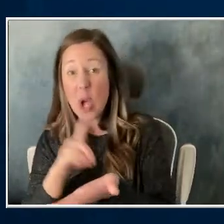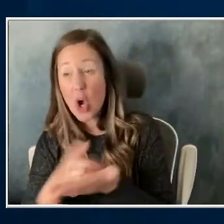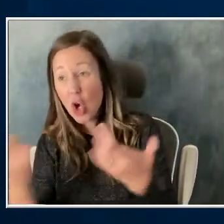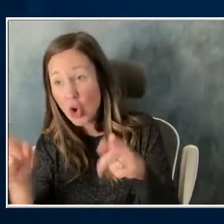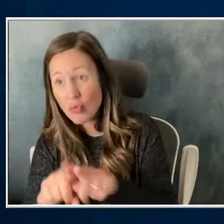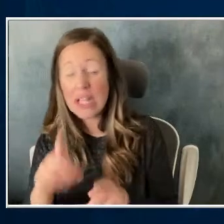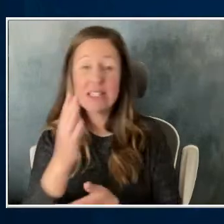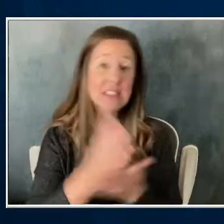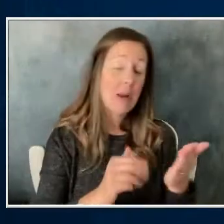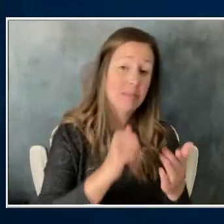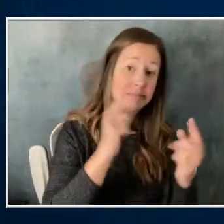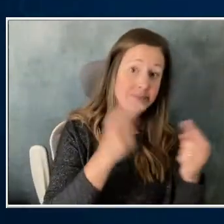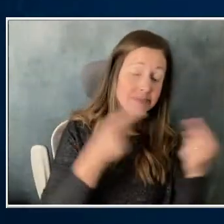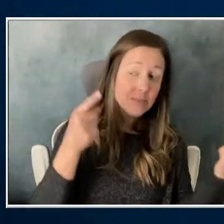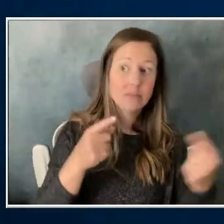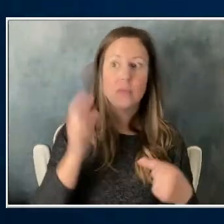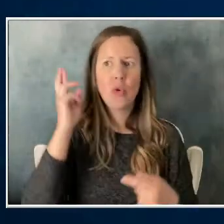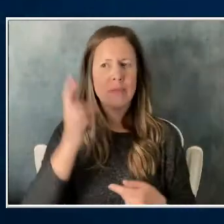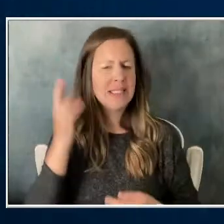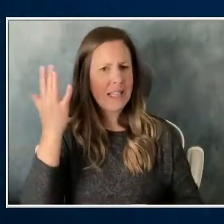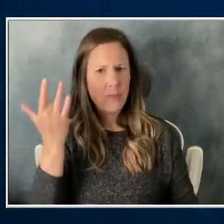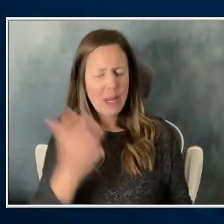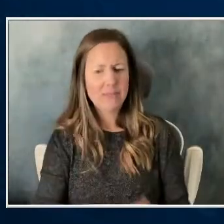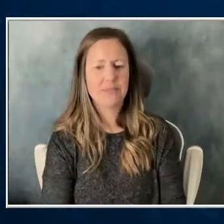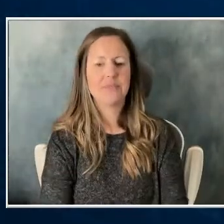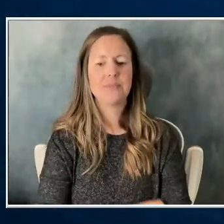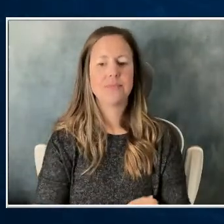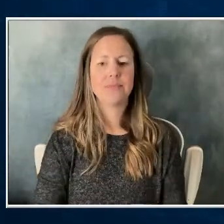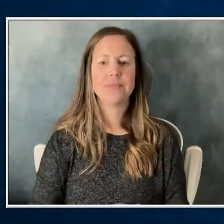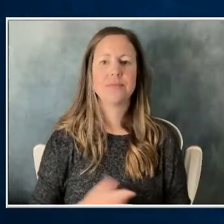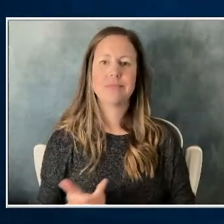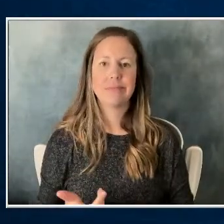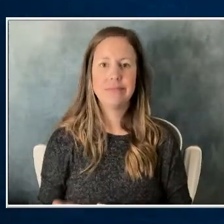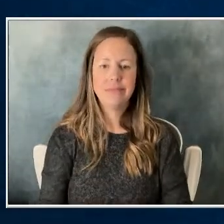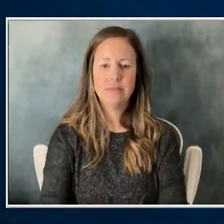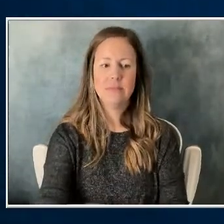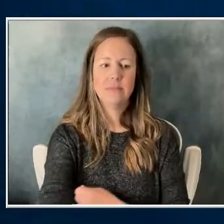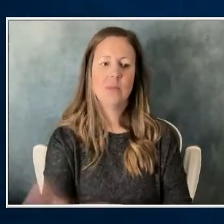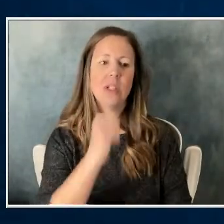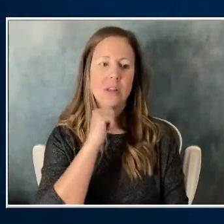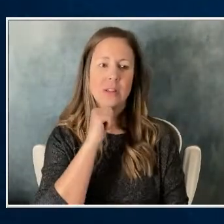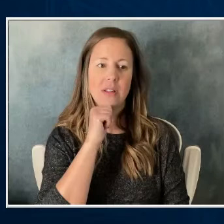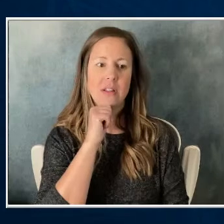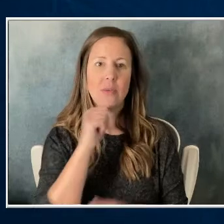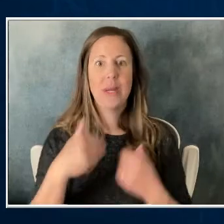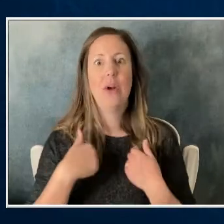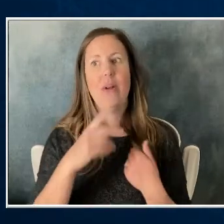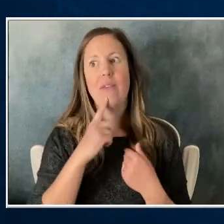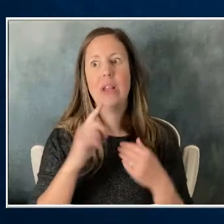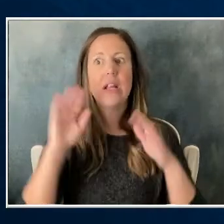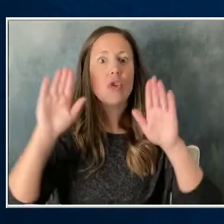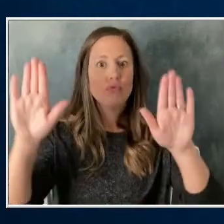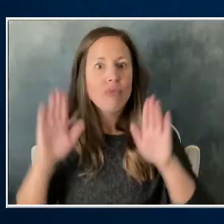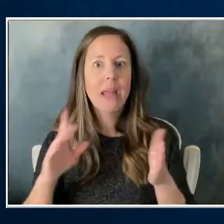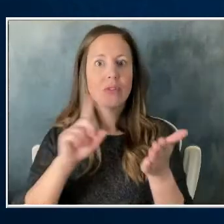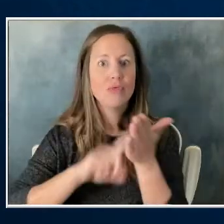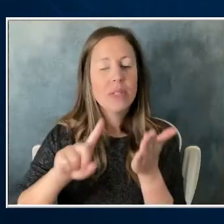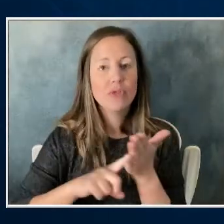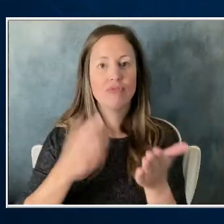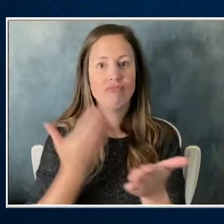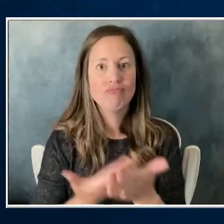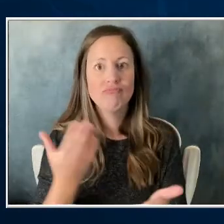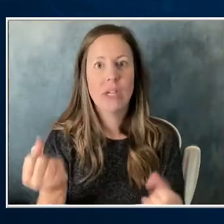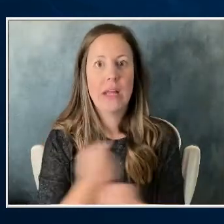it's controversial is it's controversial because we don't have any great studies that have been performed in modern